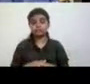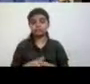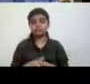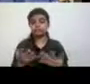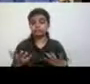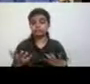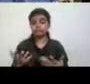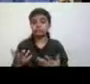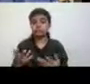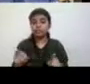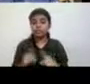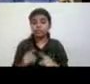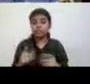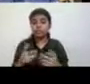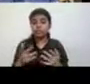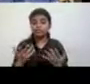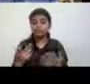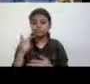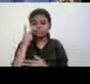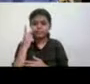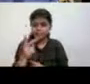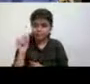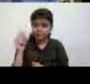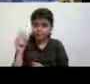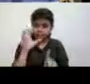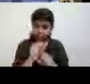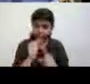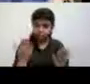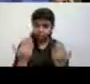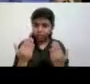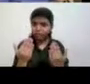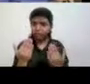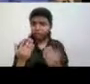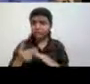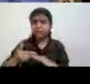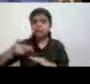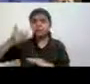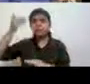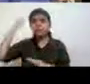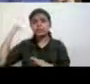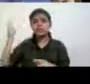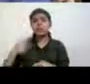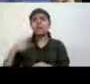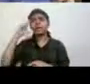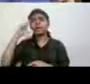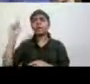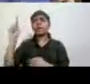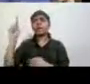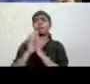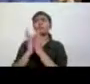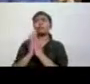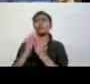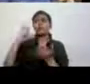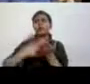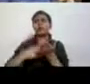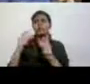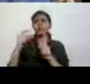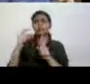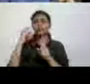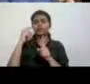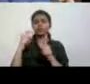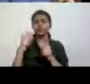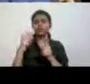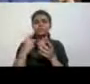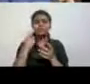virtually couldn't look it up because the books from the past, like there was one book I remember, was called Crippled Saints. And it was a book